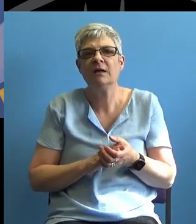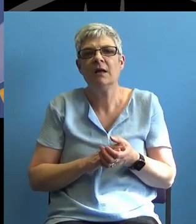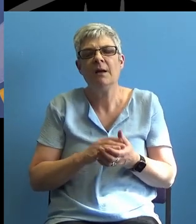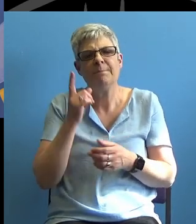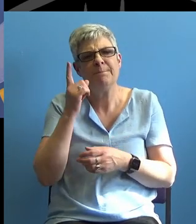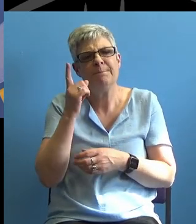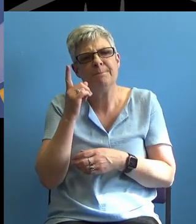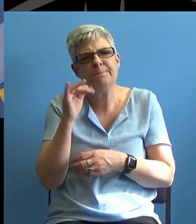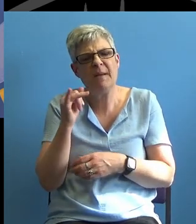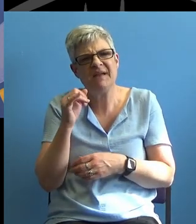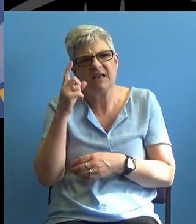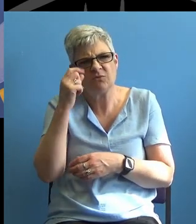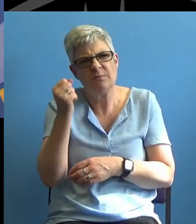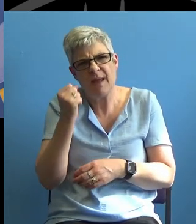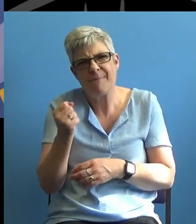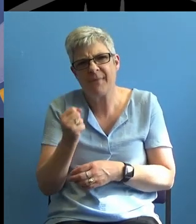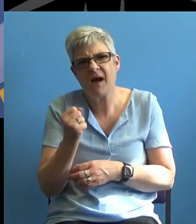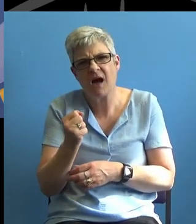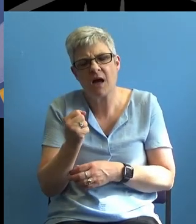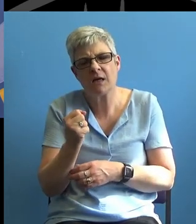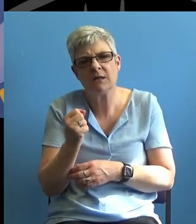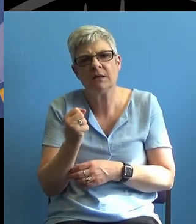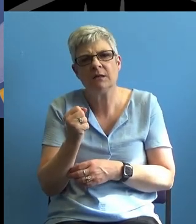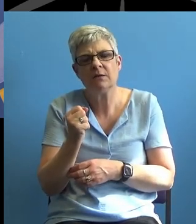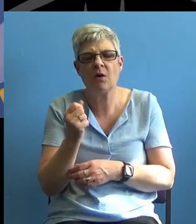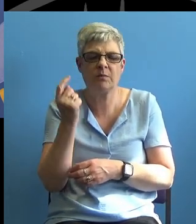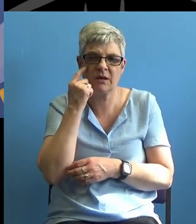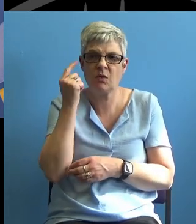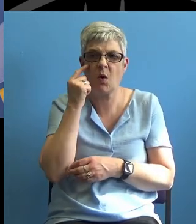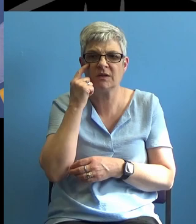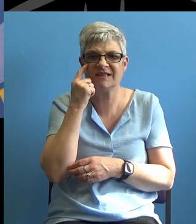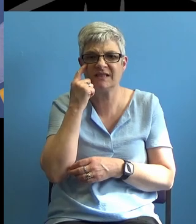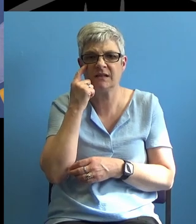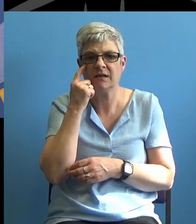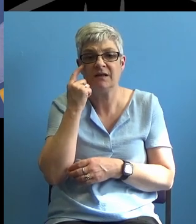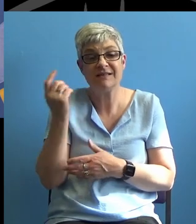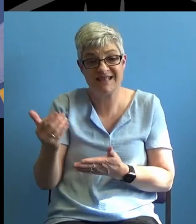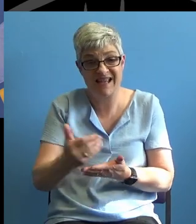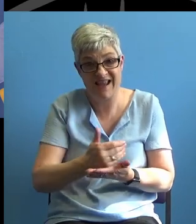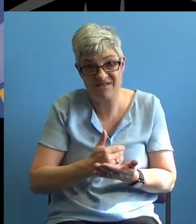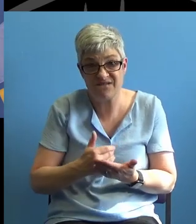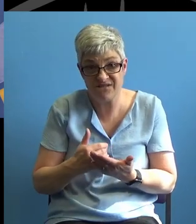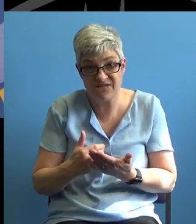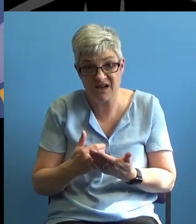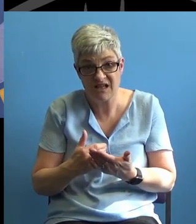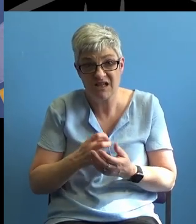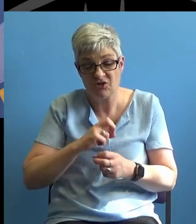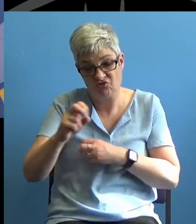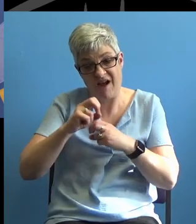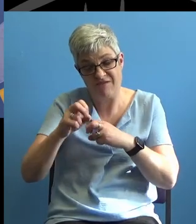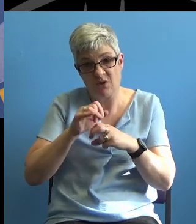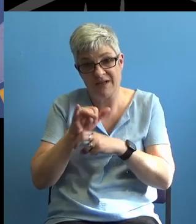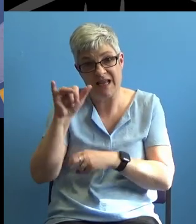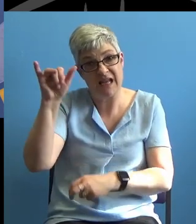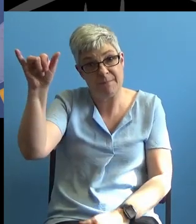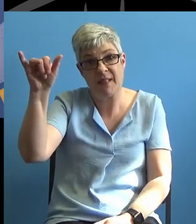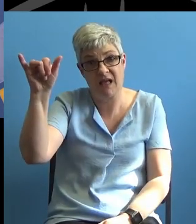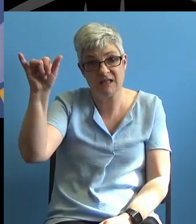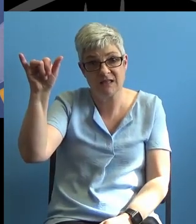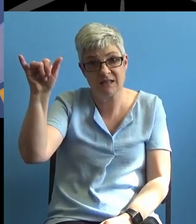You might remember when it was, or at least we thought it was, relatively safe to travel on